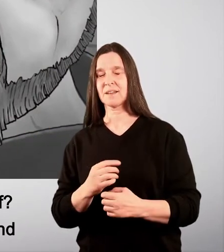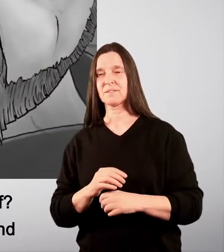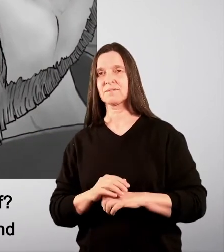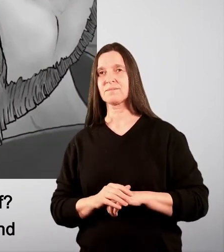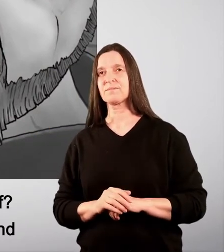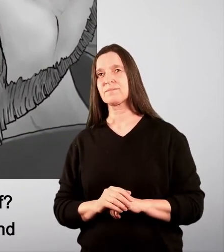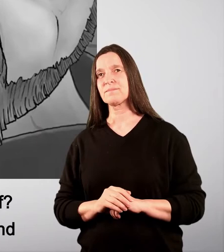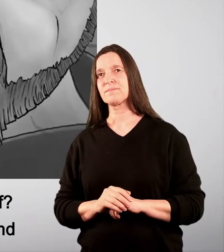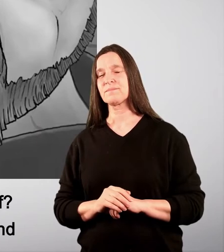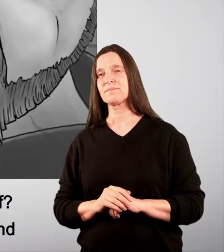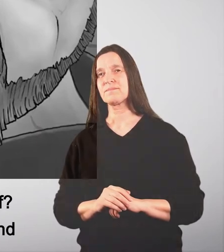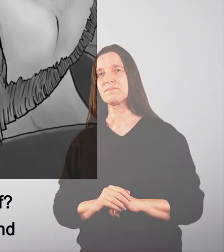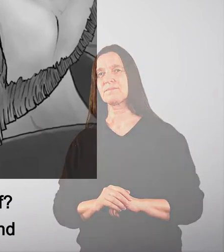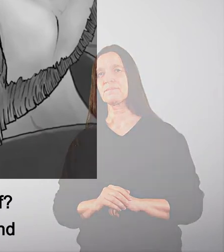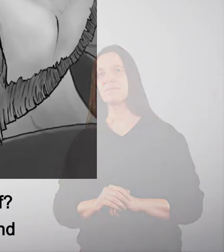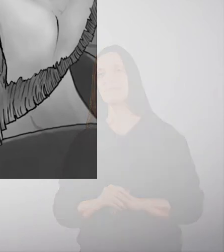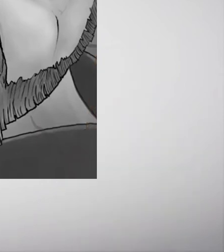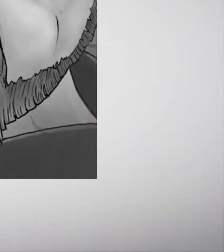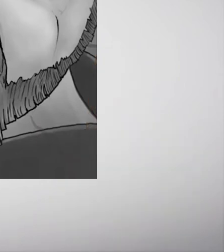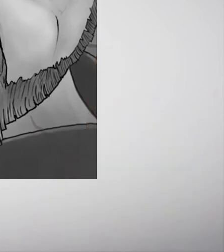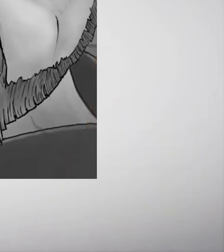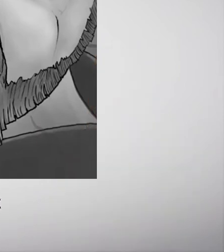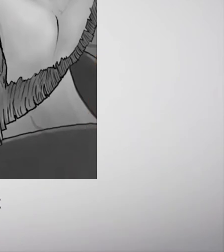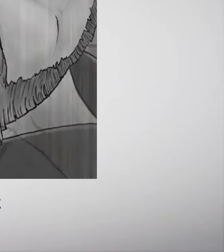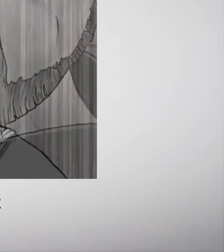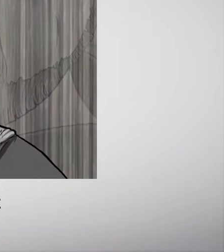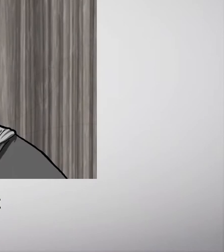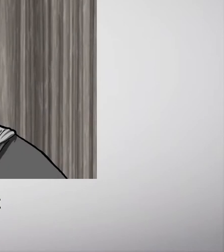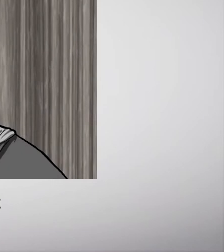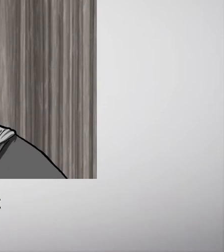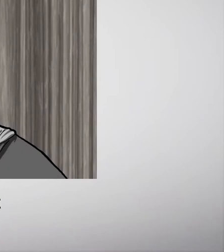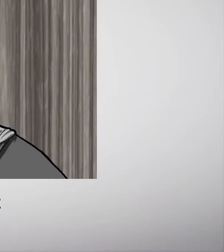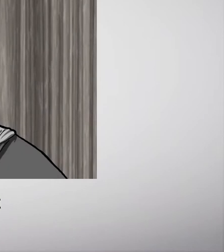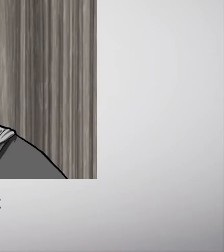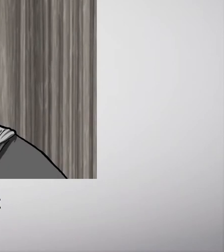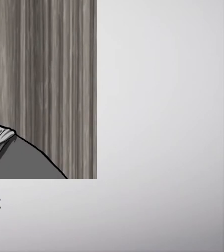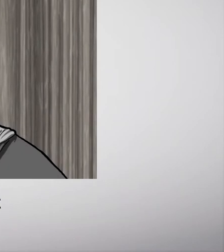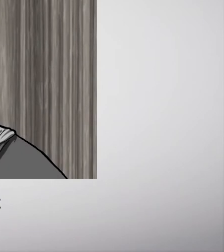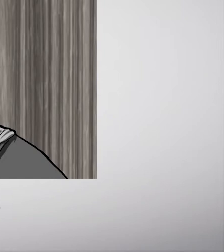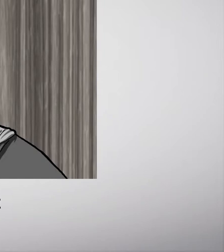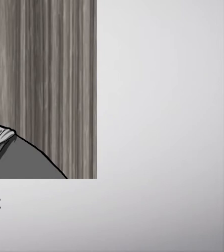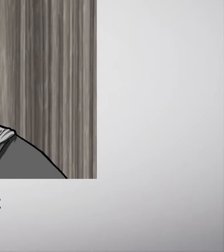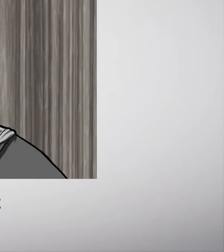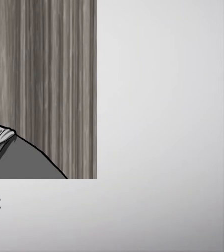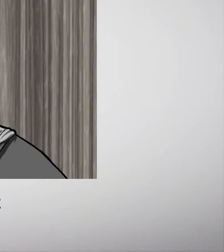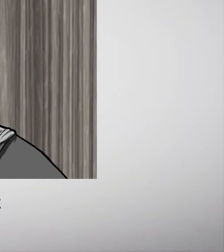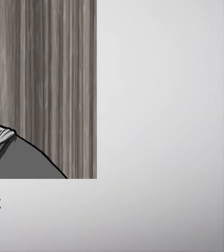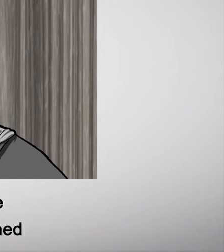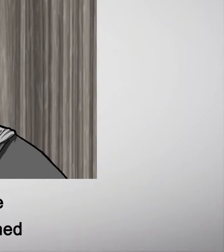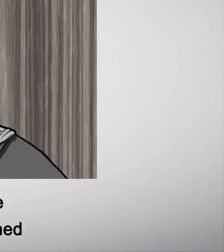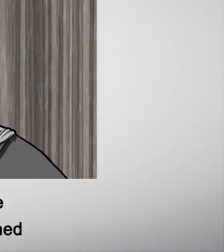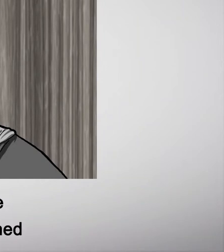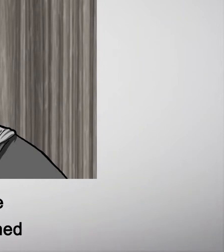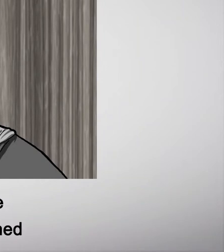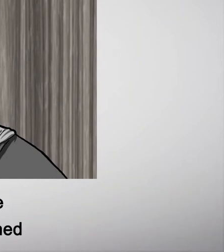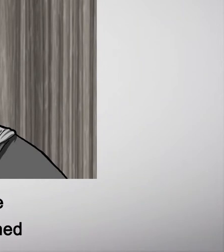threatened? Yes, you can defend yourself now. So in the eyes of the law, you need to wait until your attacker strikes you before you